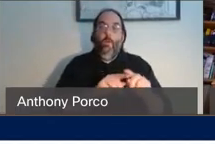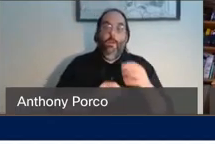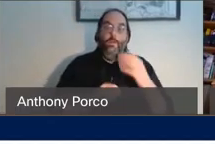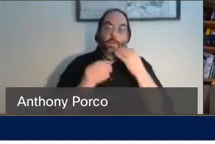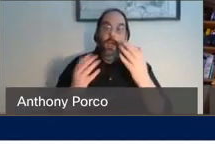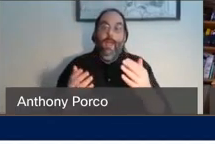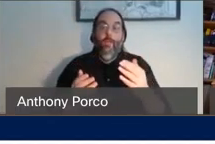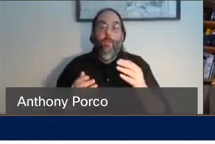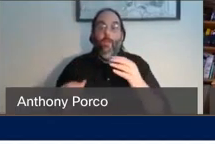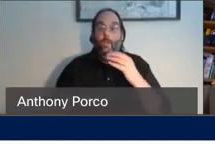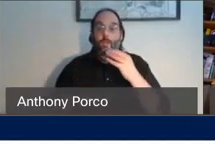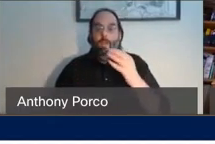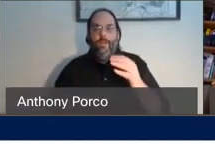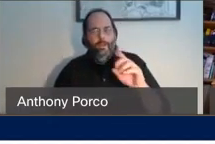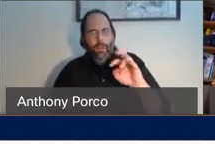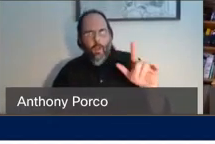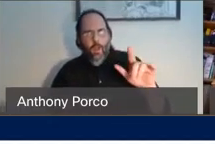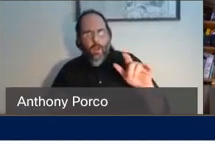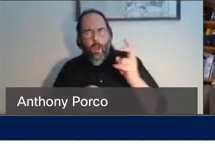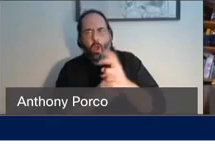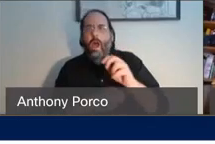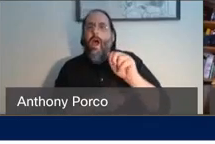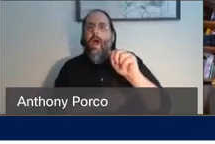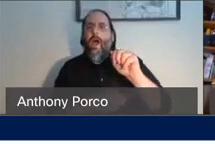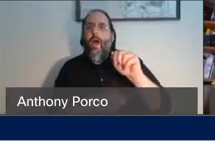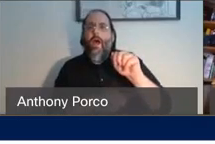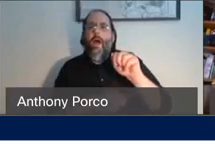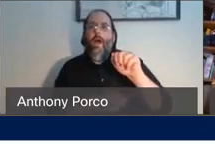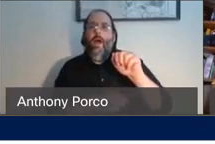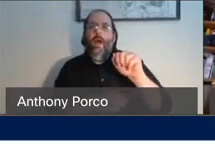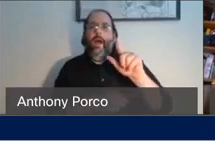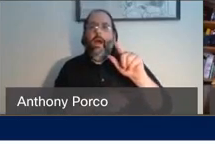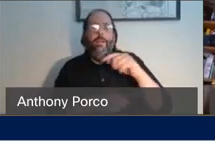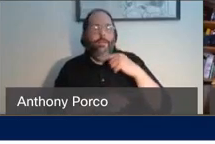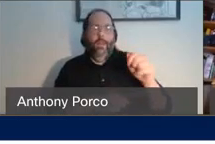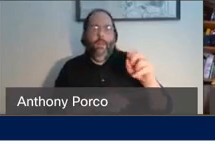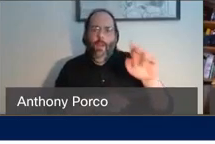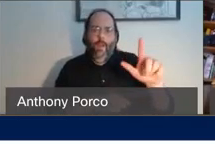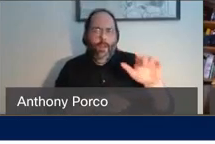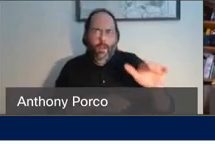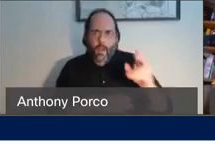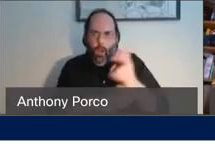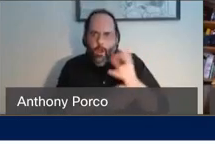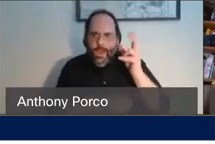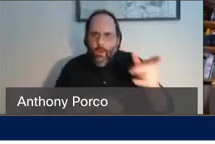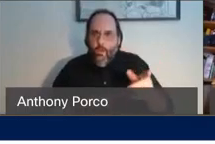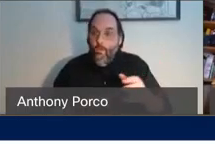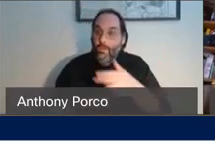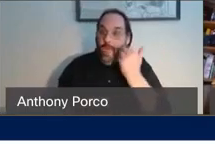Dr. Reese. Daryl, we can't really hear you. Okay, let me see if I can. Is this any